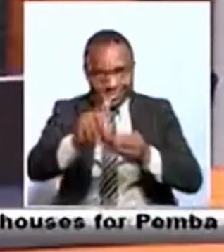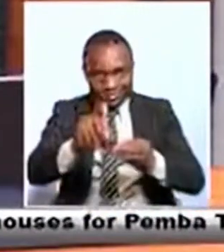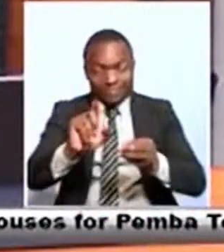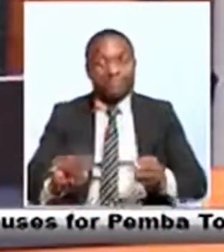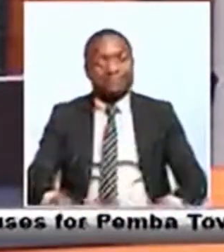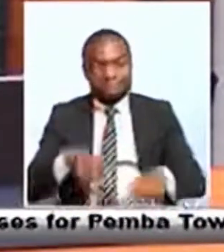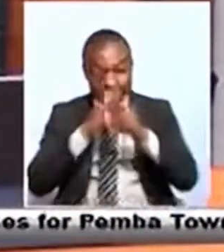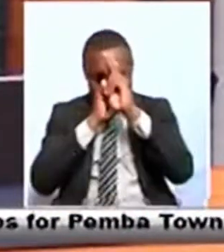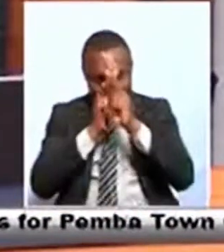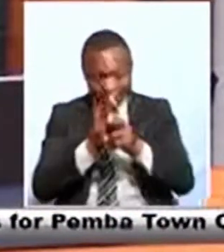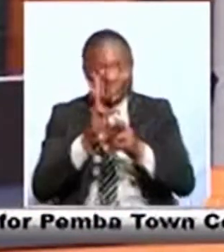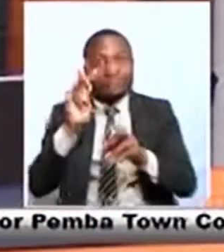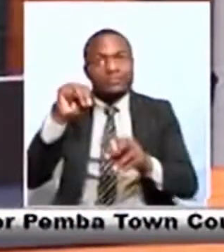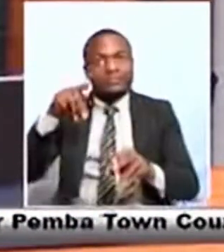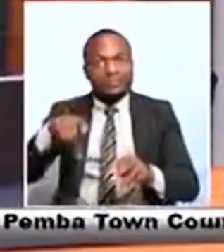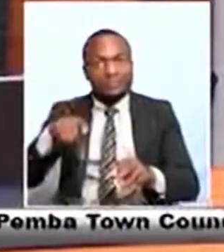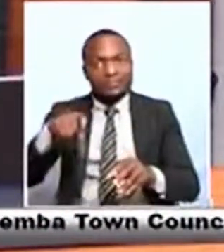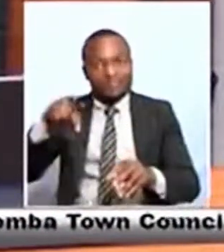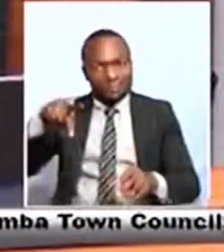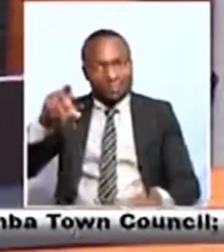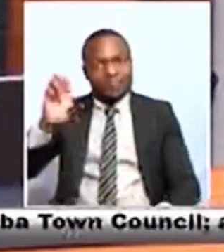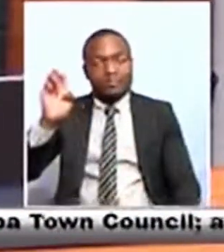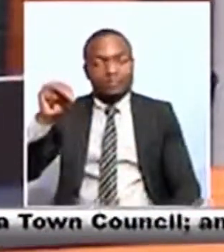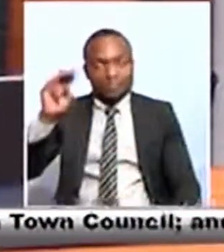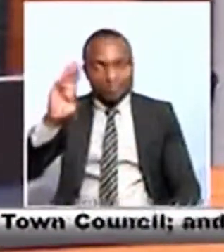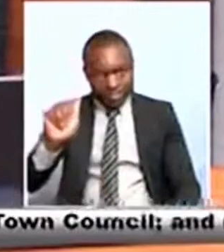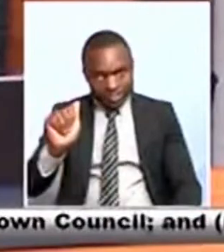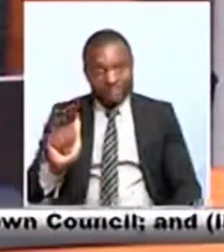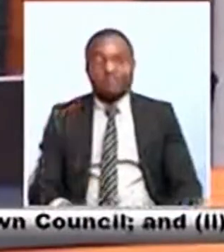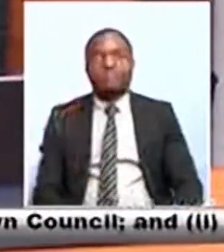The Honorable Member for Pemba.